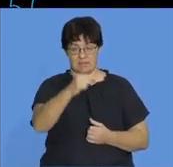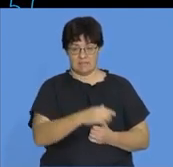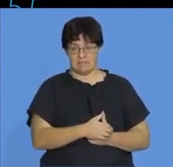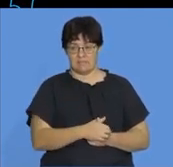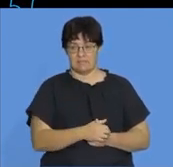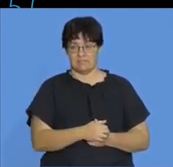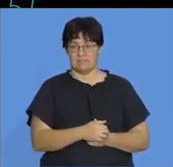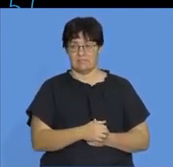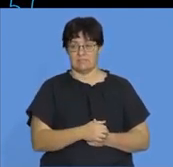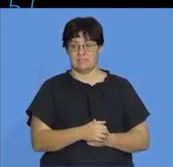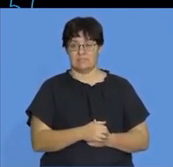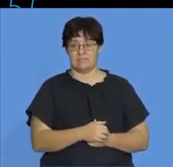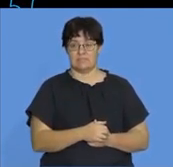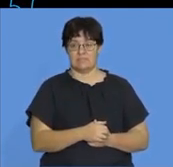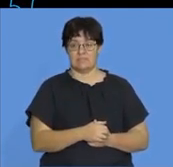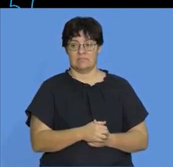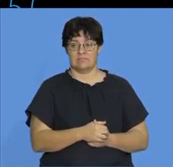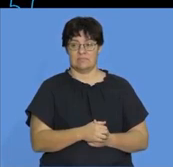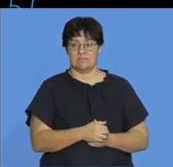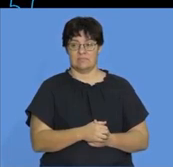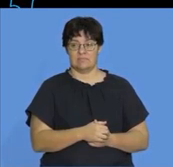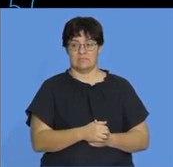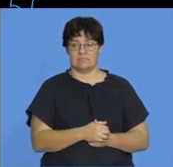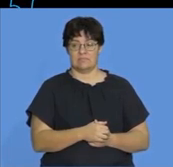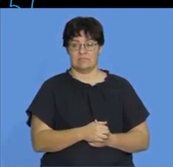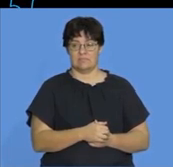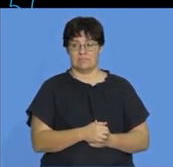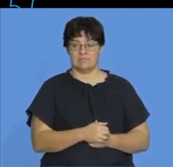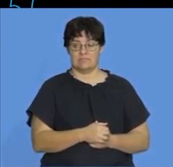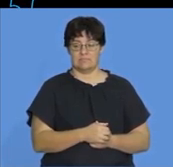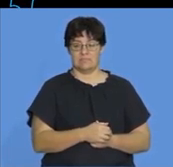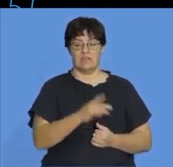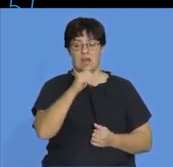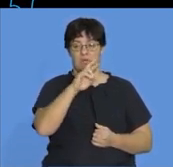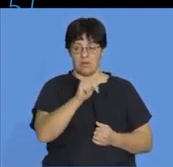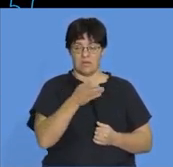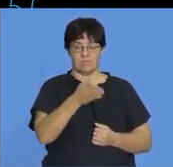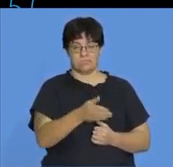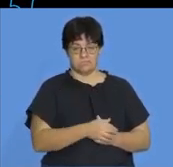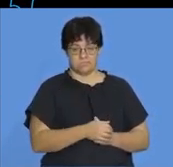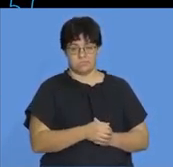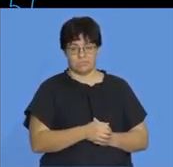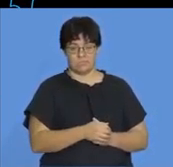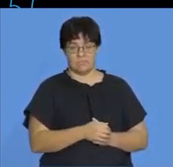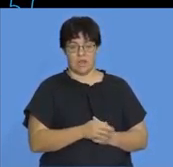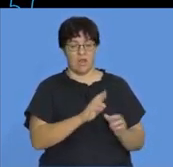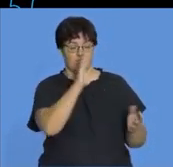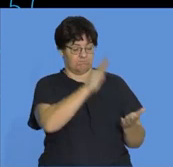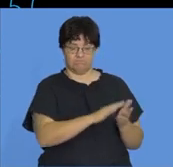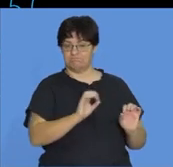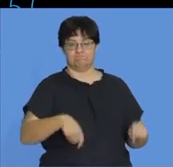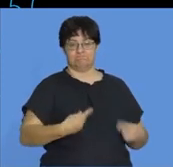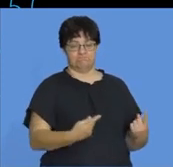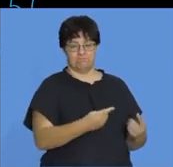3.36 grams, right? So 3.36 grams of iron is